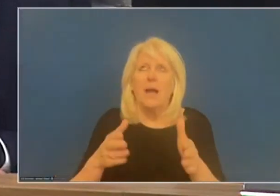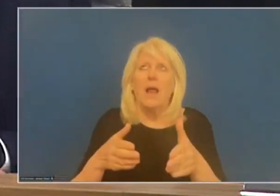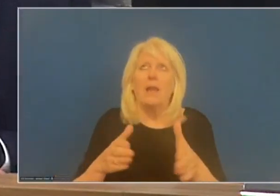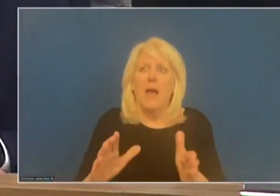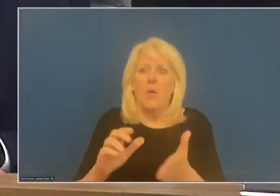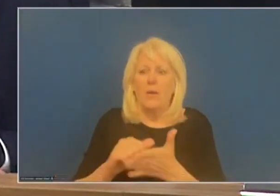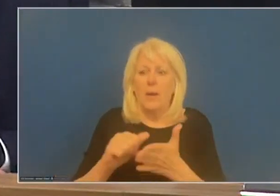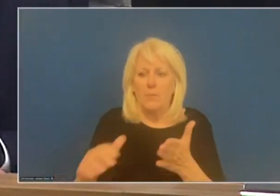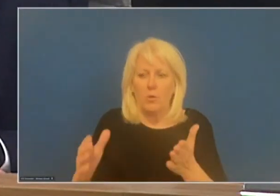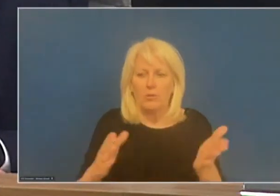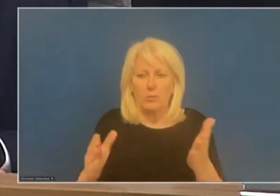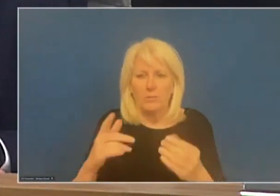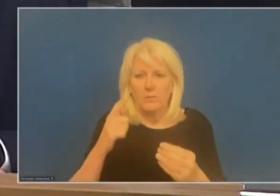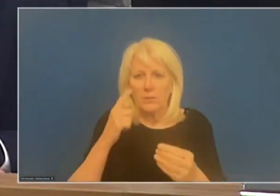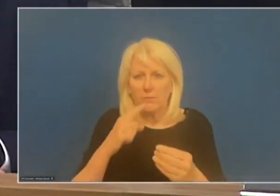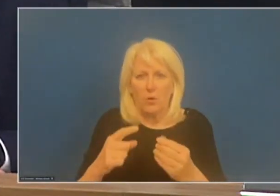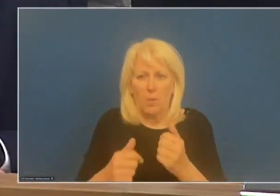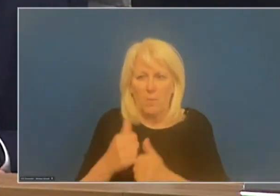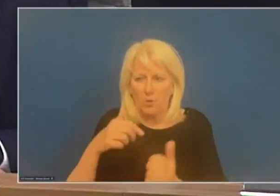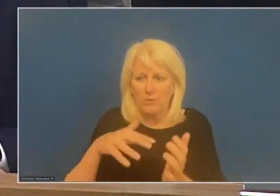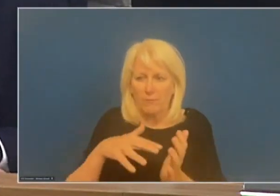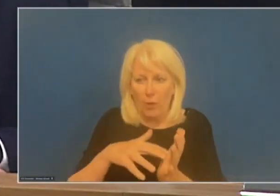services for our most vulnerable